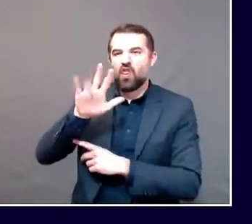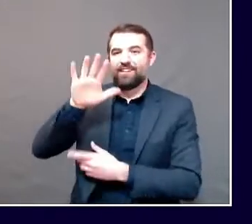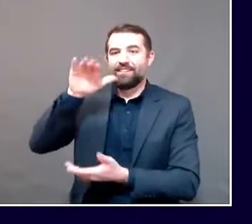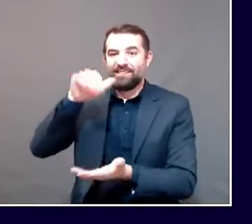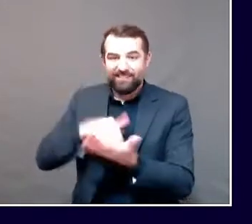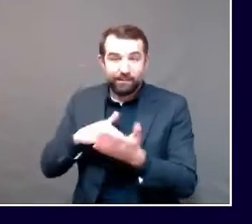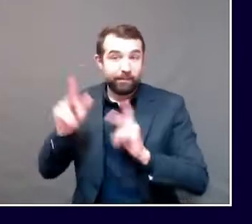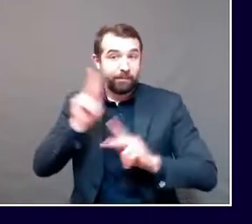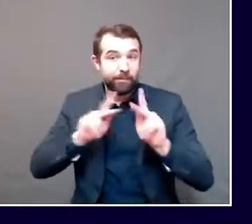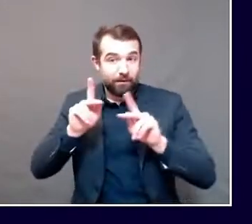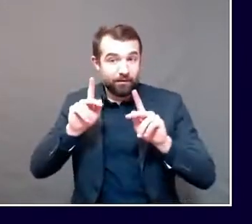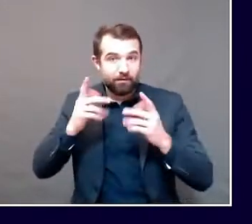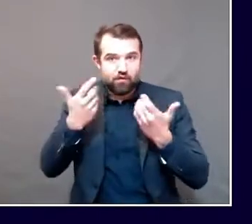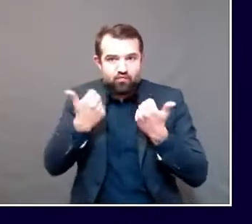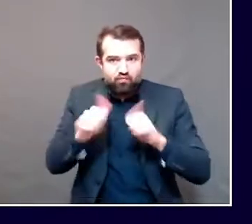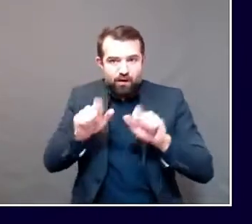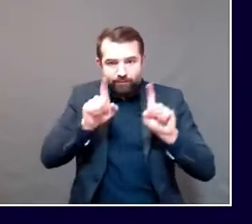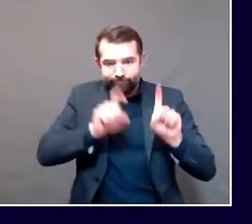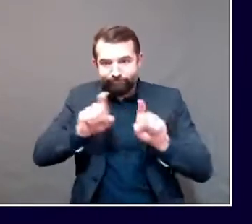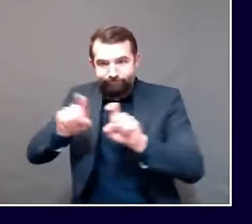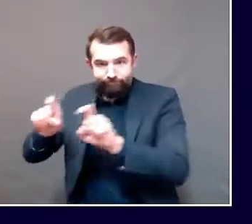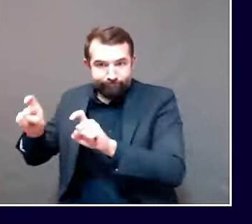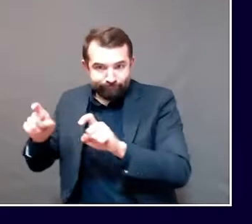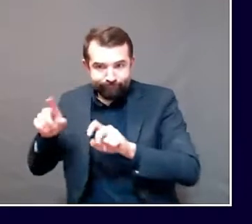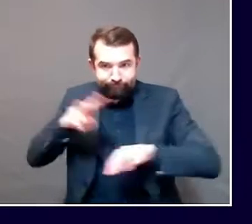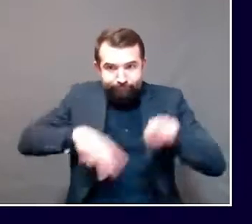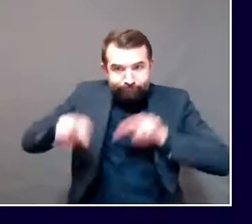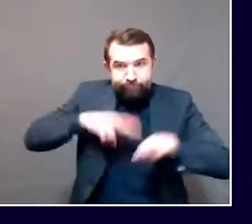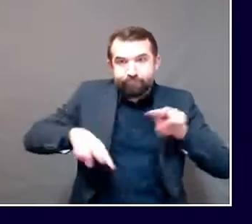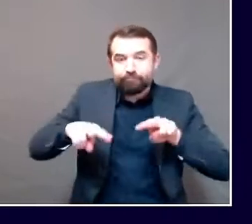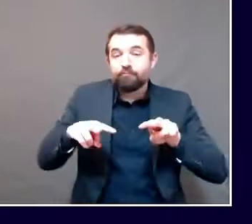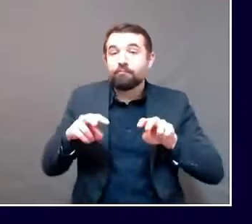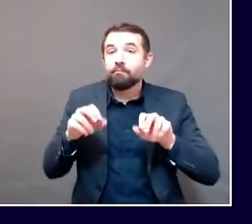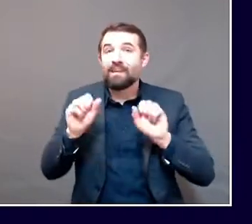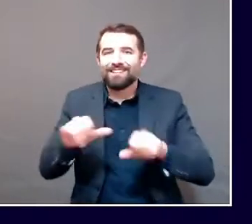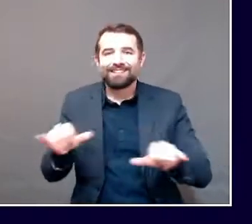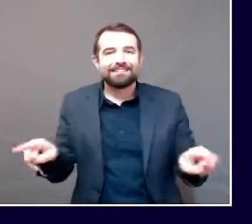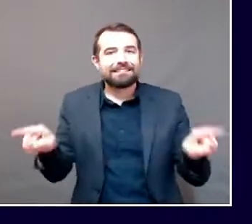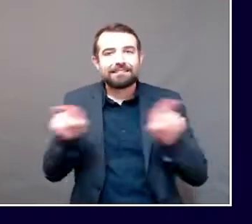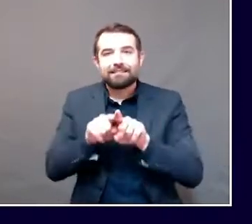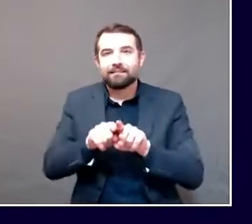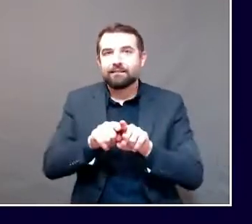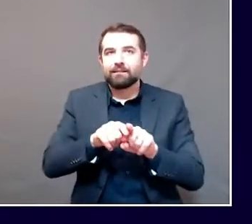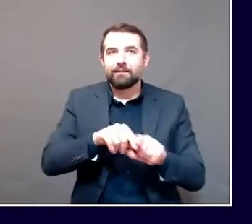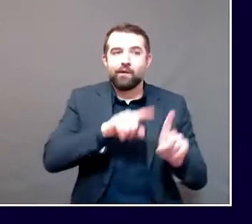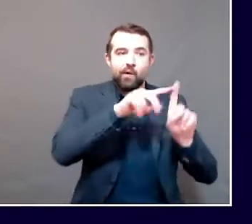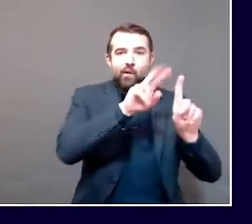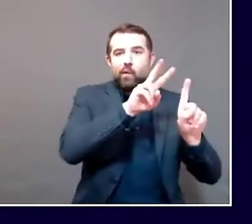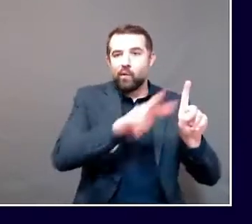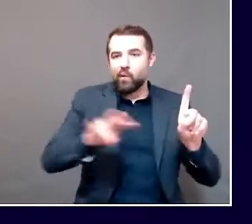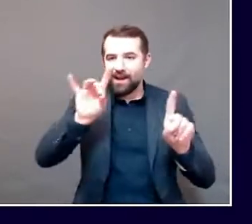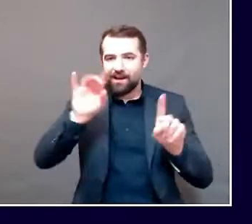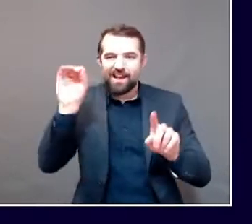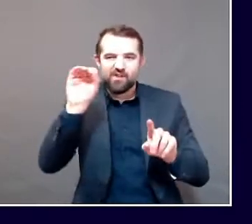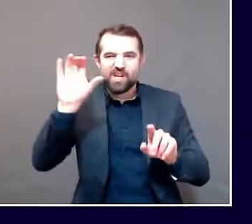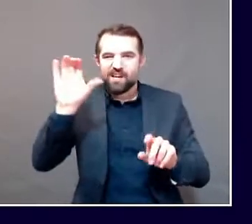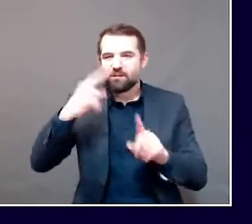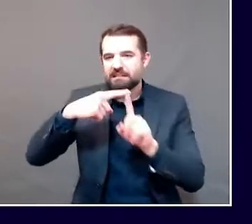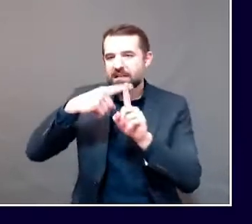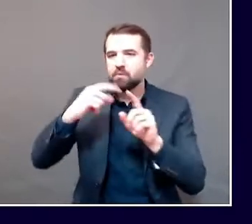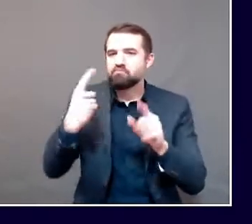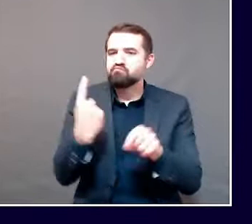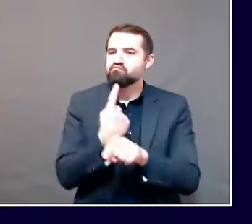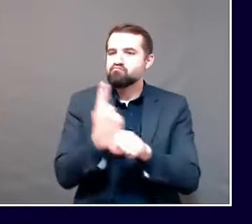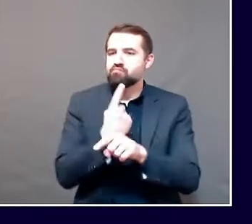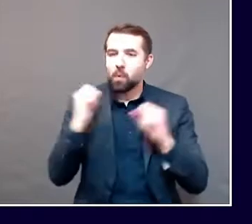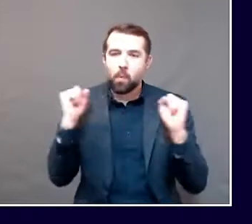doses and can be stored anywhere from 2 degrees to 8 degrees Celsius. This company has received several